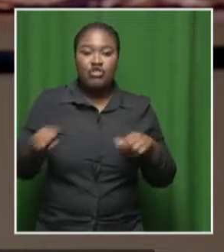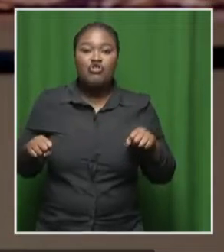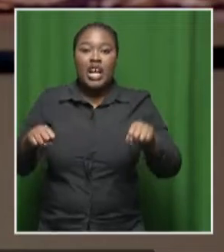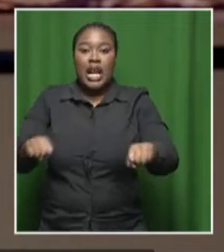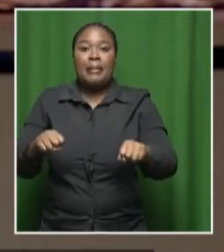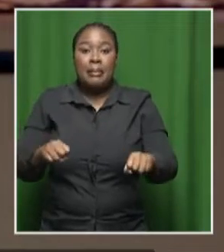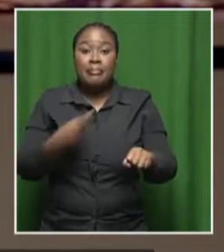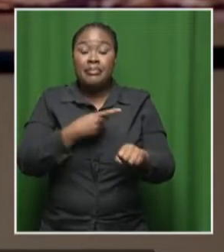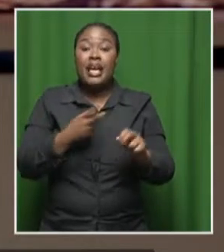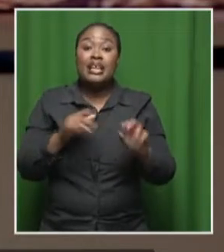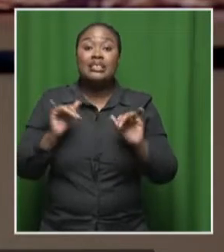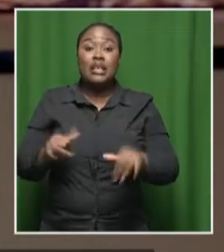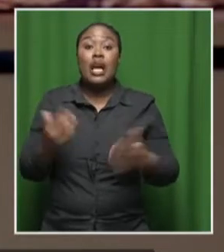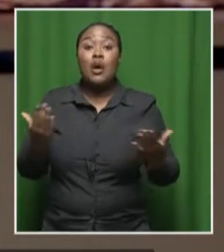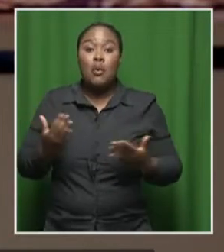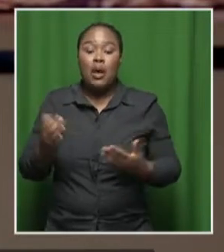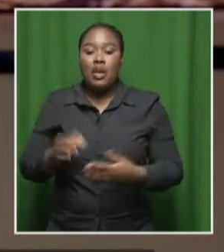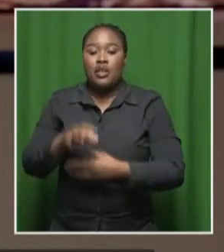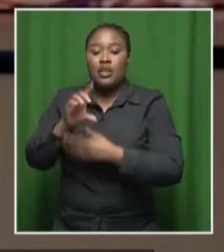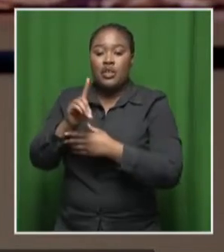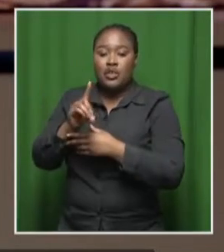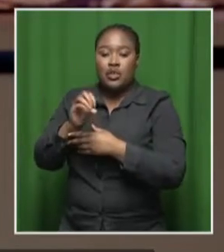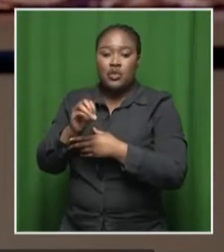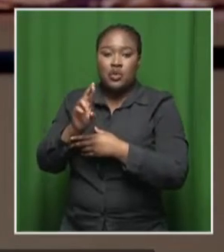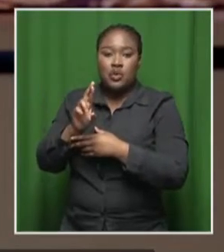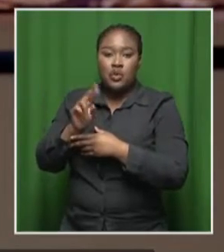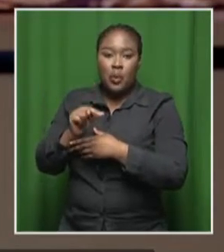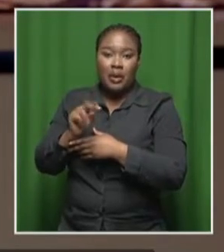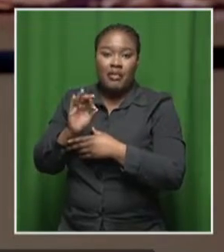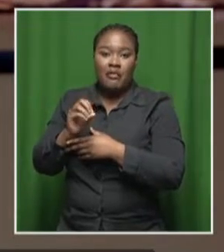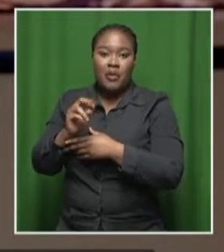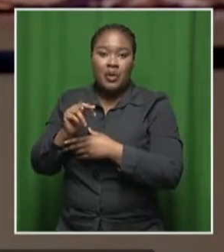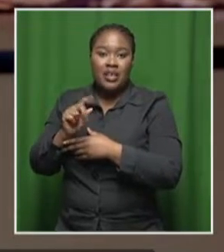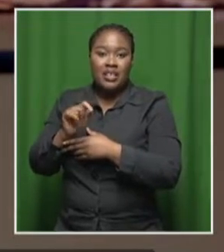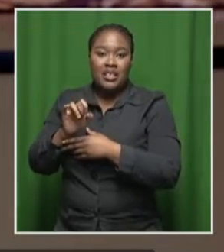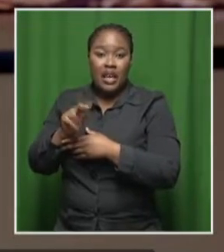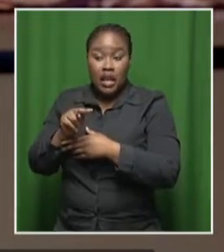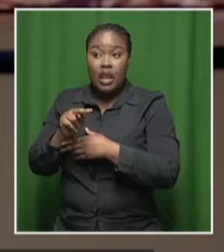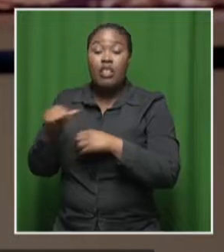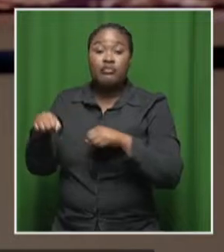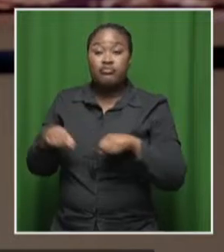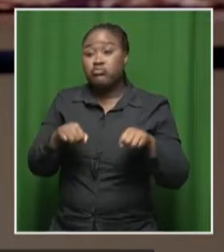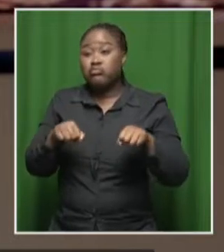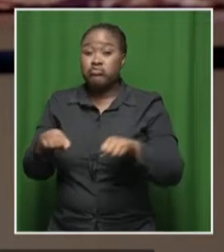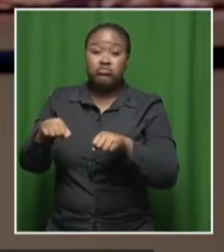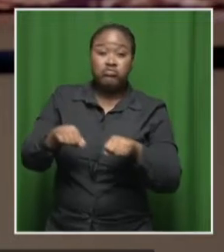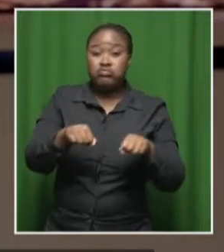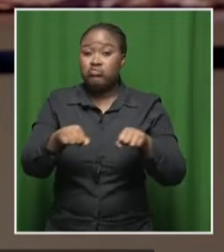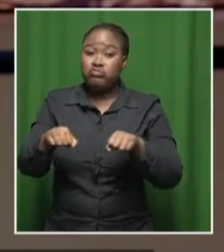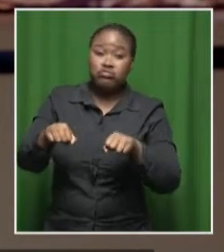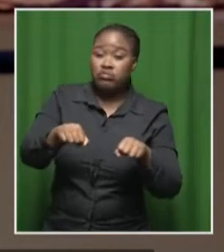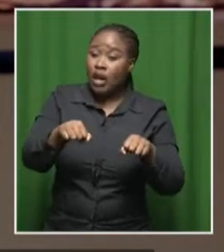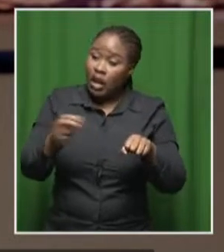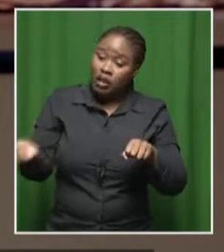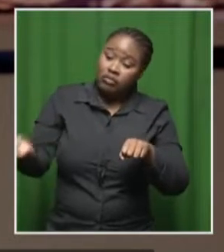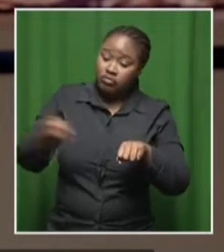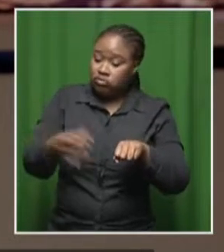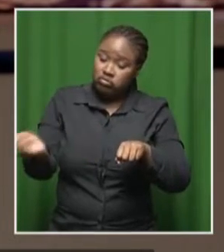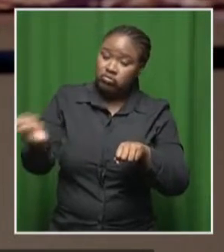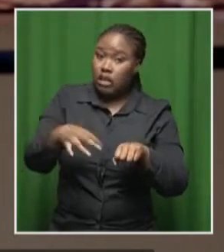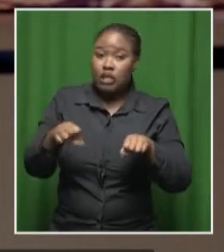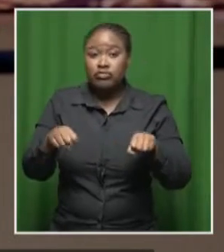and who live in Dawnfontein and move. Some waste reclaimers are walking 34 kilometers a day to